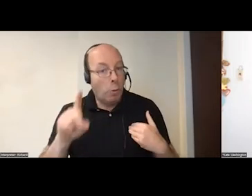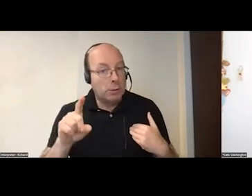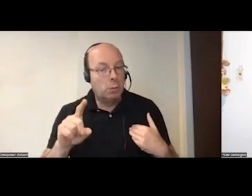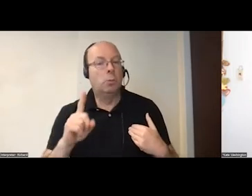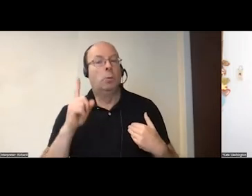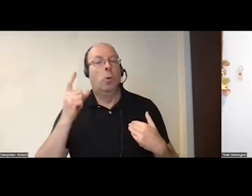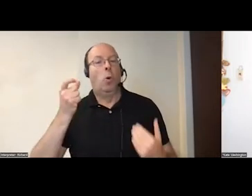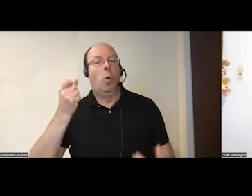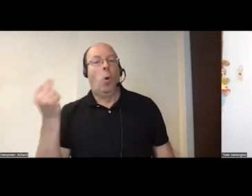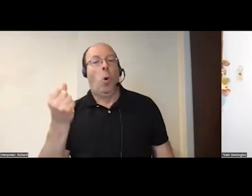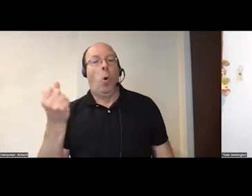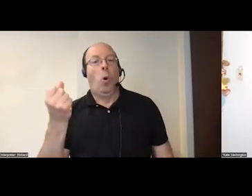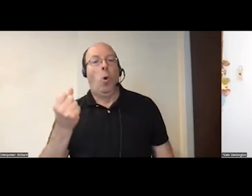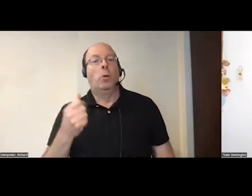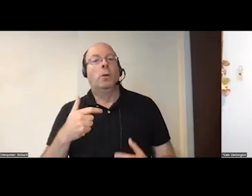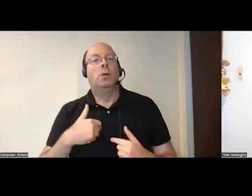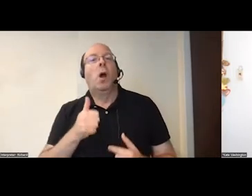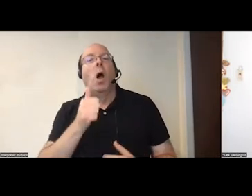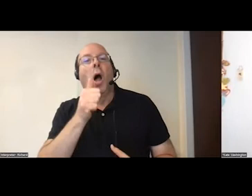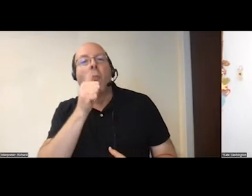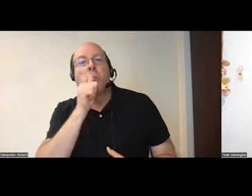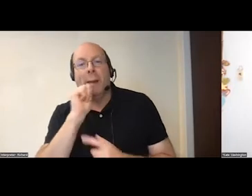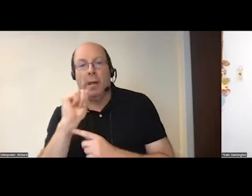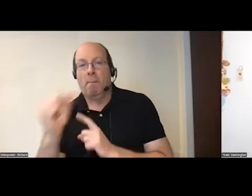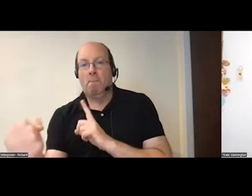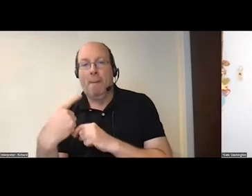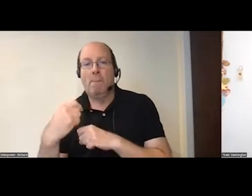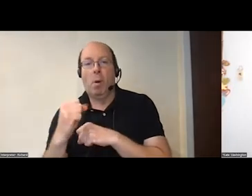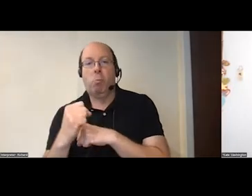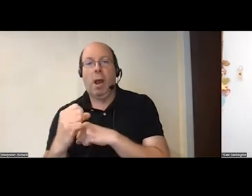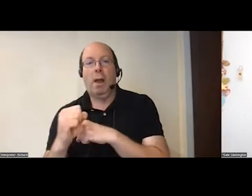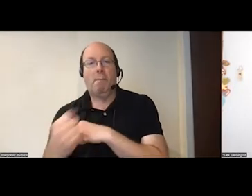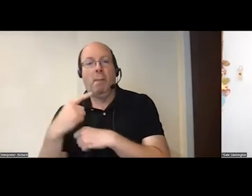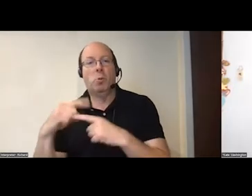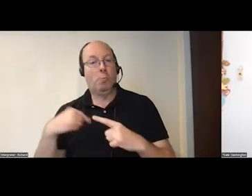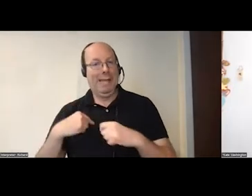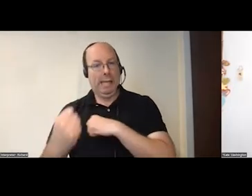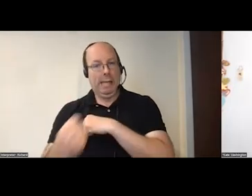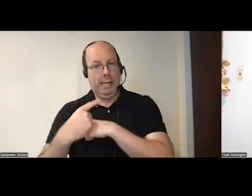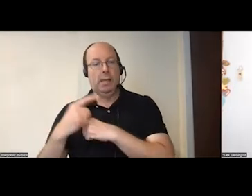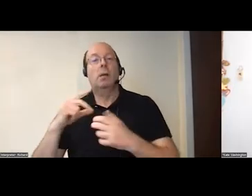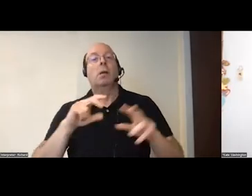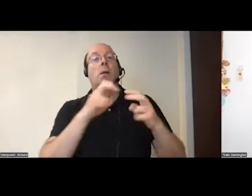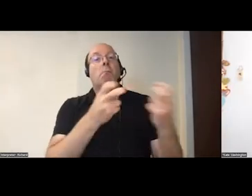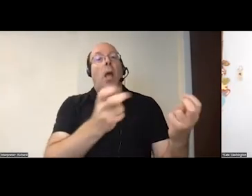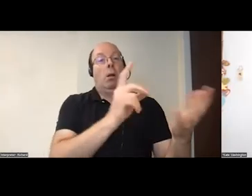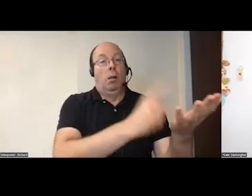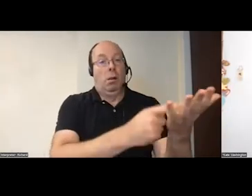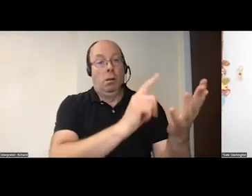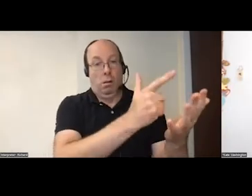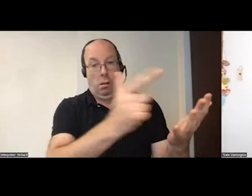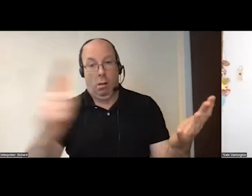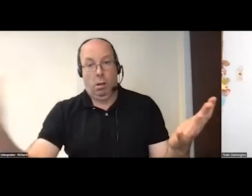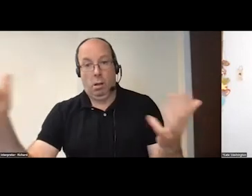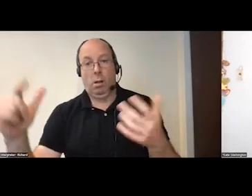ask if you will put it in a private chat to me directly so that when we get to the end of our panel, I won't miss any